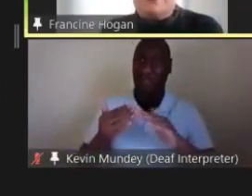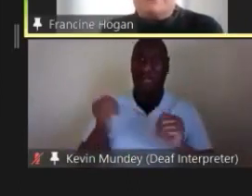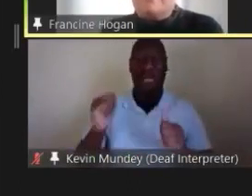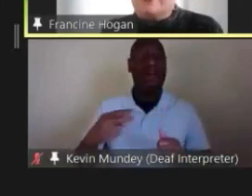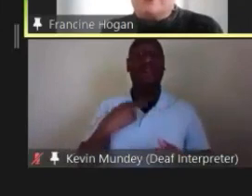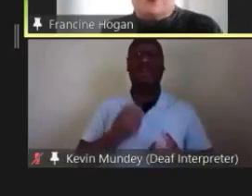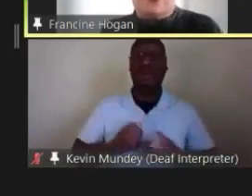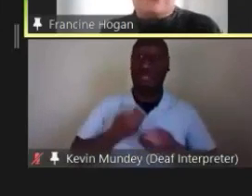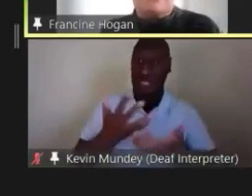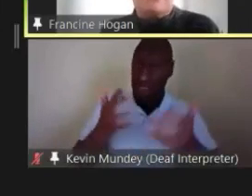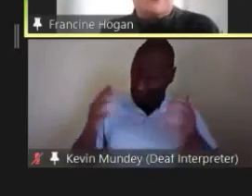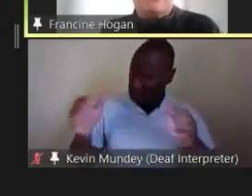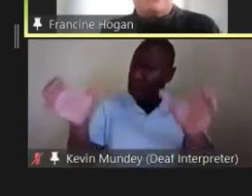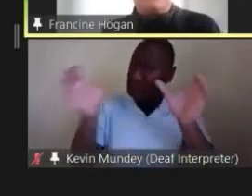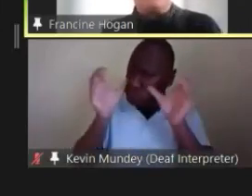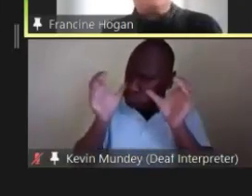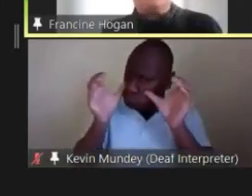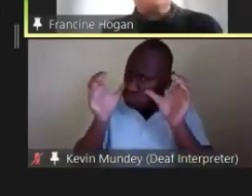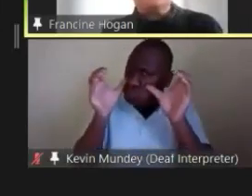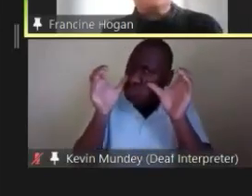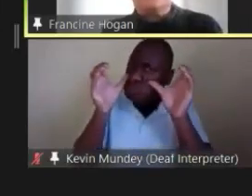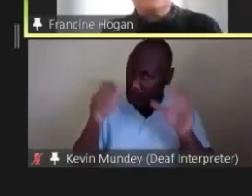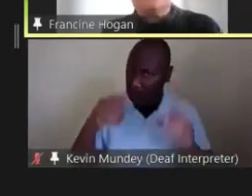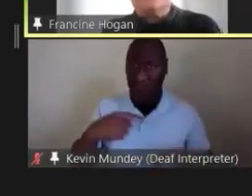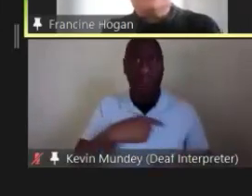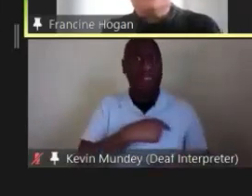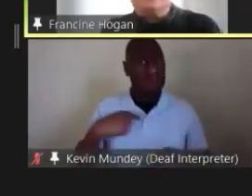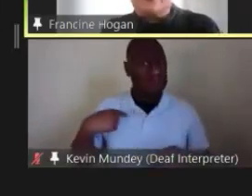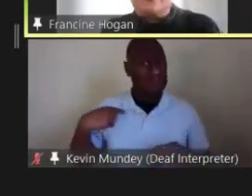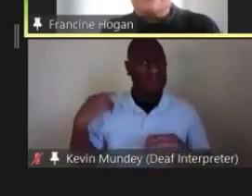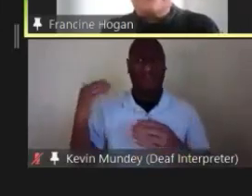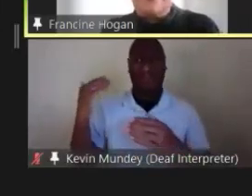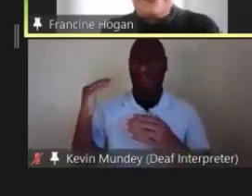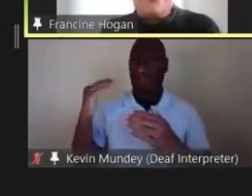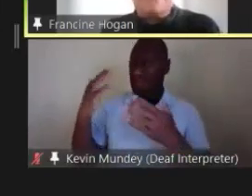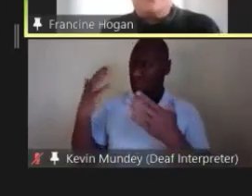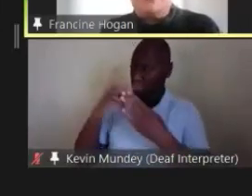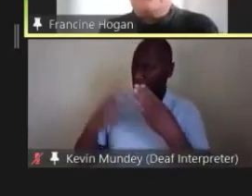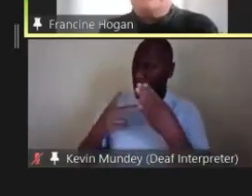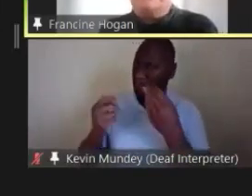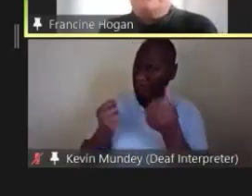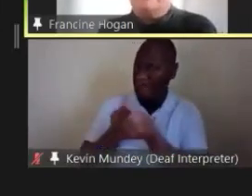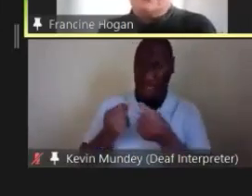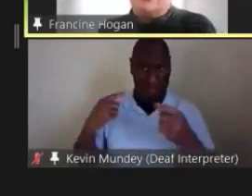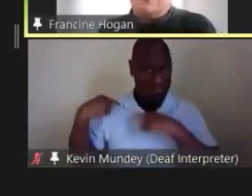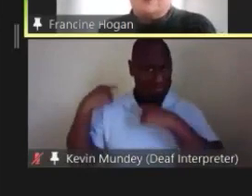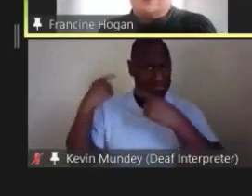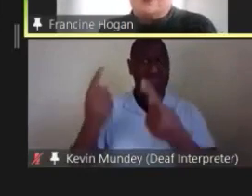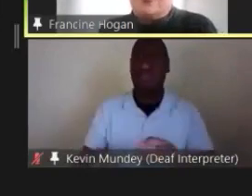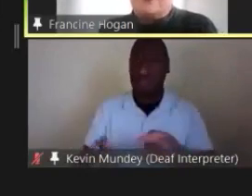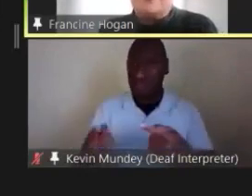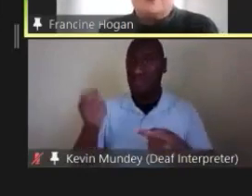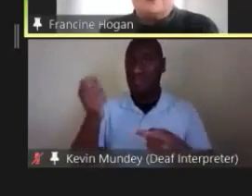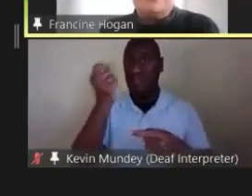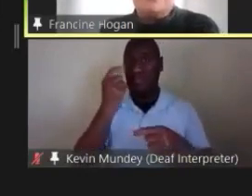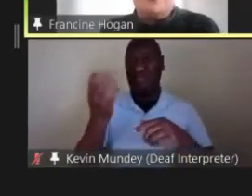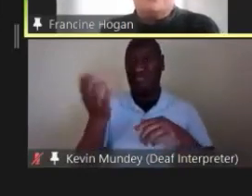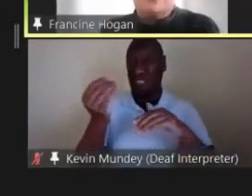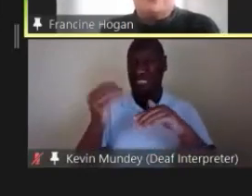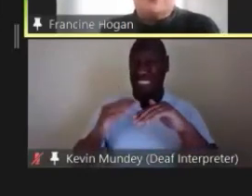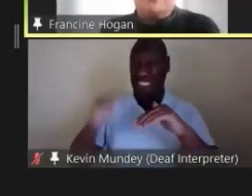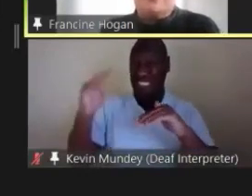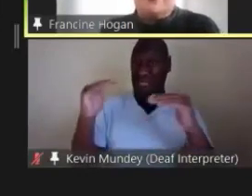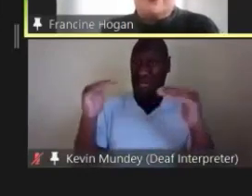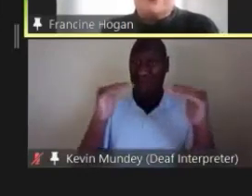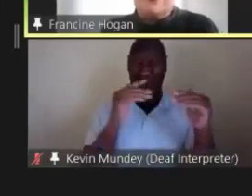has undertaken many programs throughout the years, and currently we're directing at least 14 peer-to-peer programs to